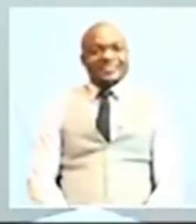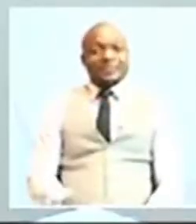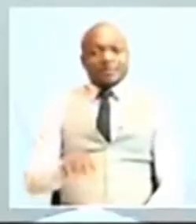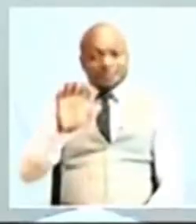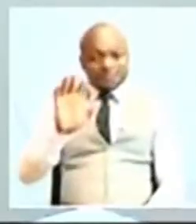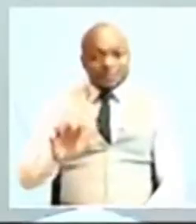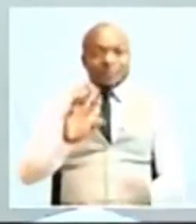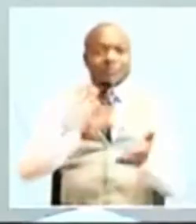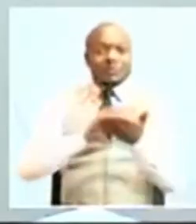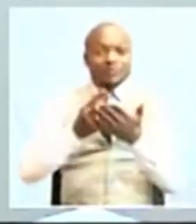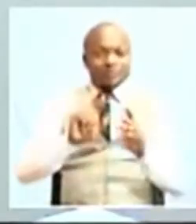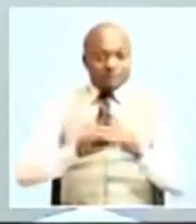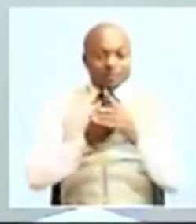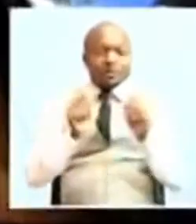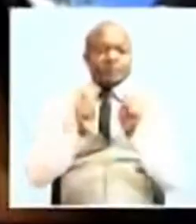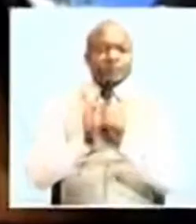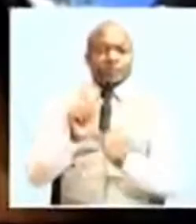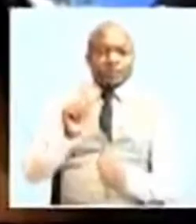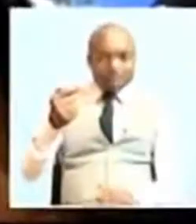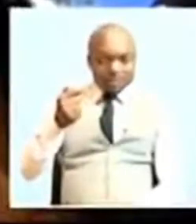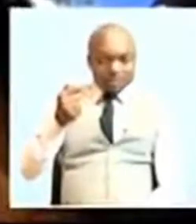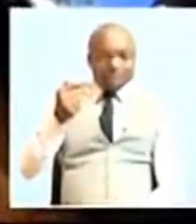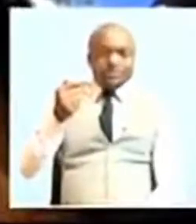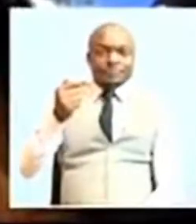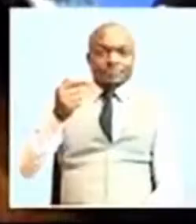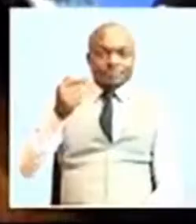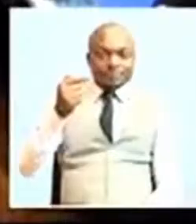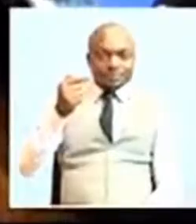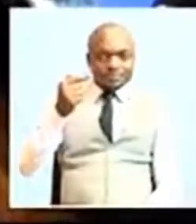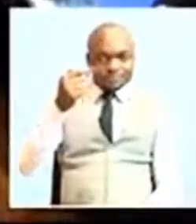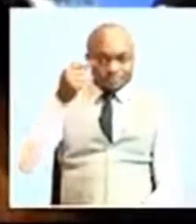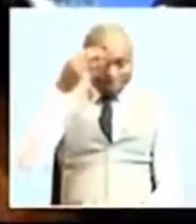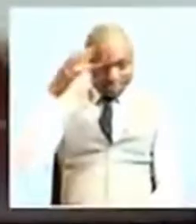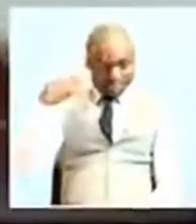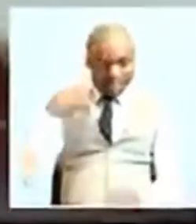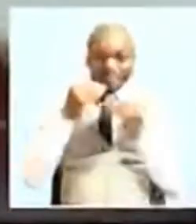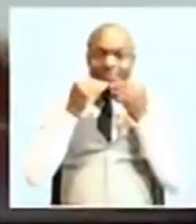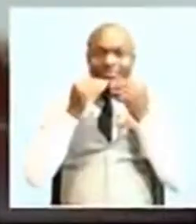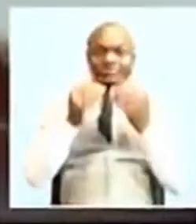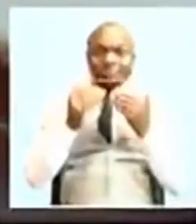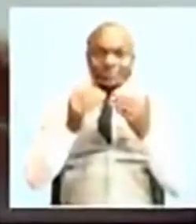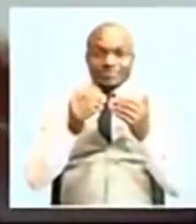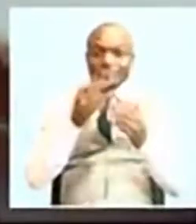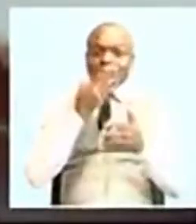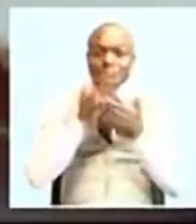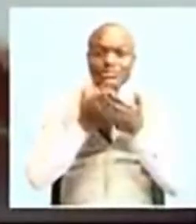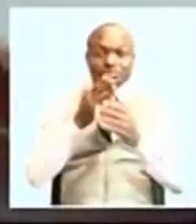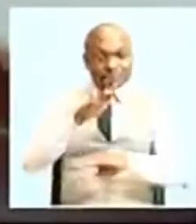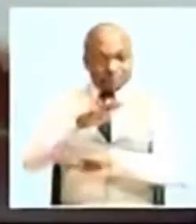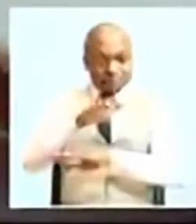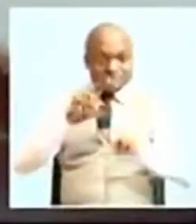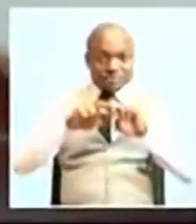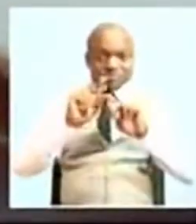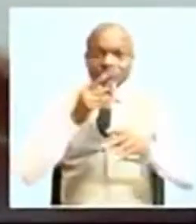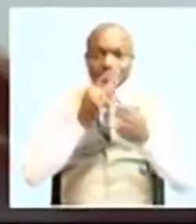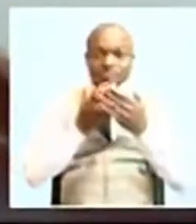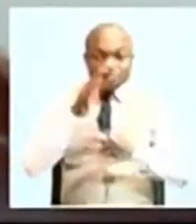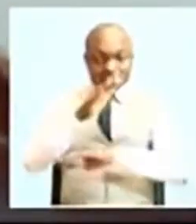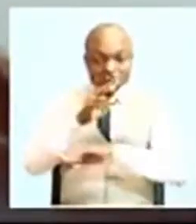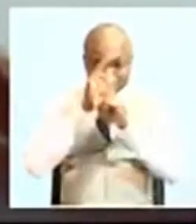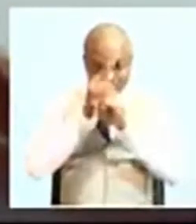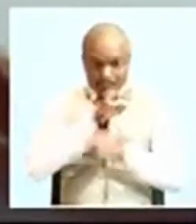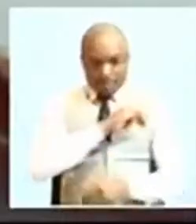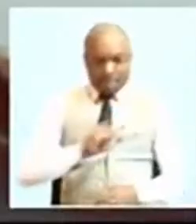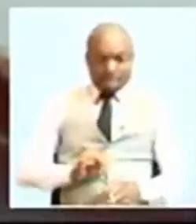Permanent witnesses, starting with Edge's office. Thank you, Chair. Good evening, Chair. Good evening, honorable members